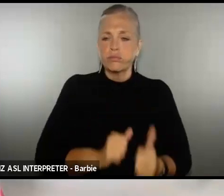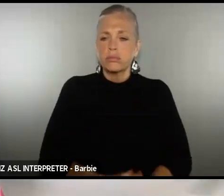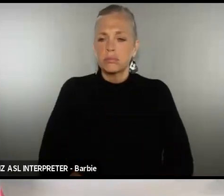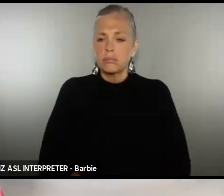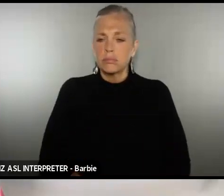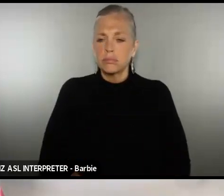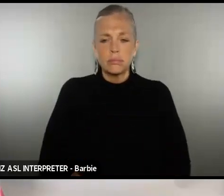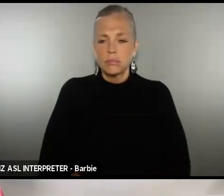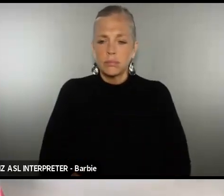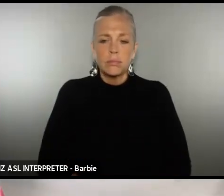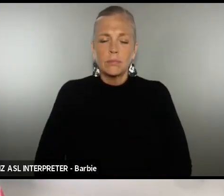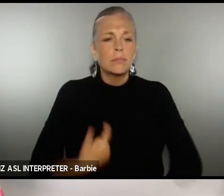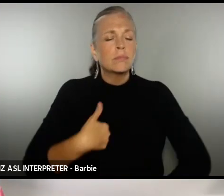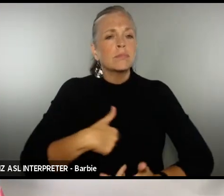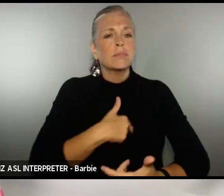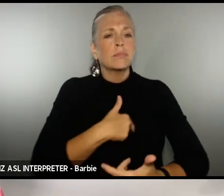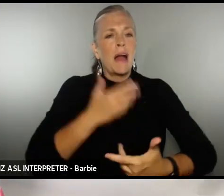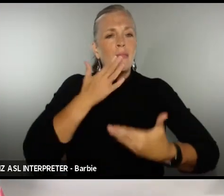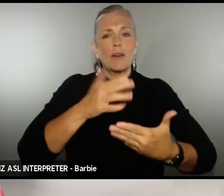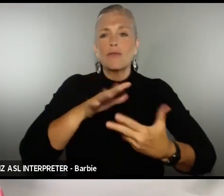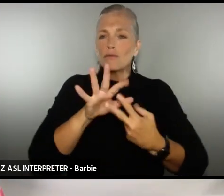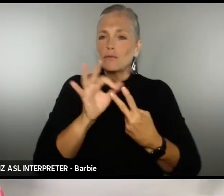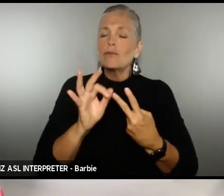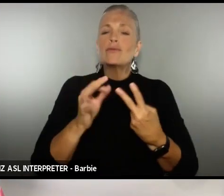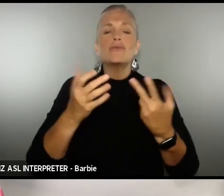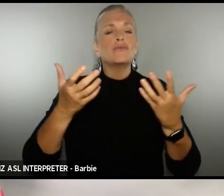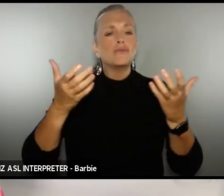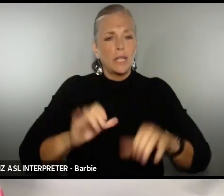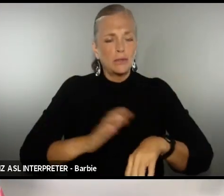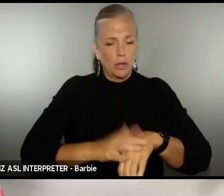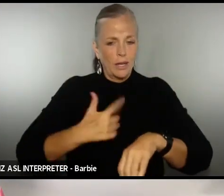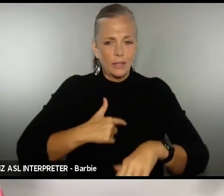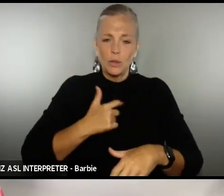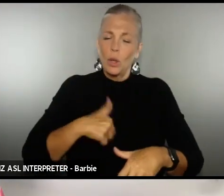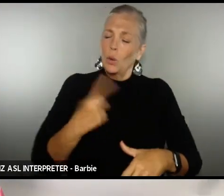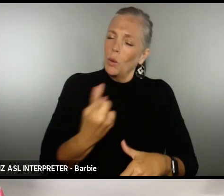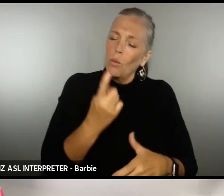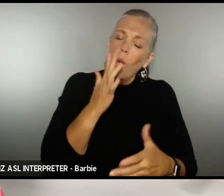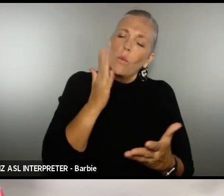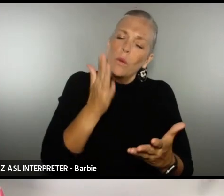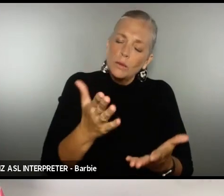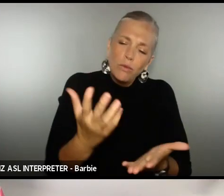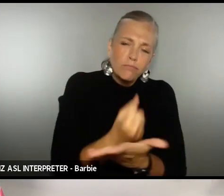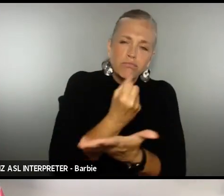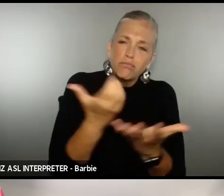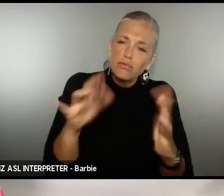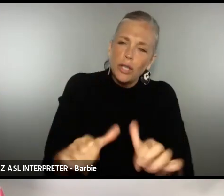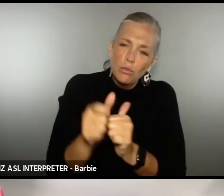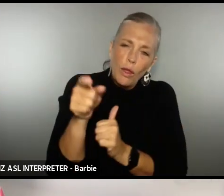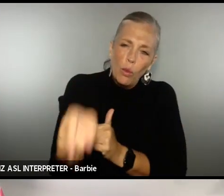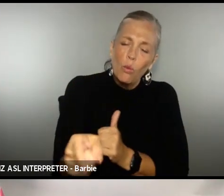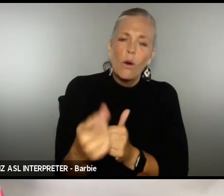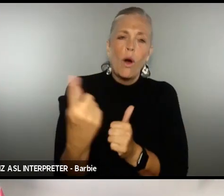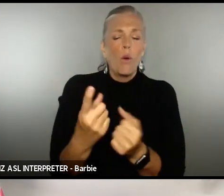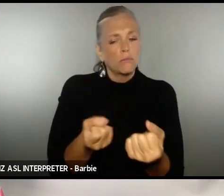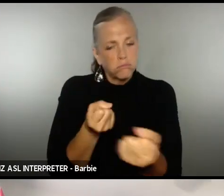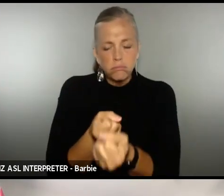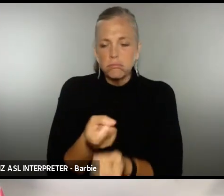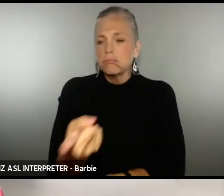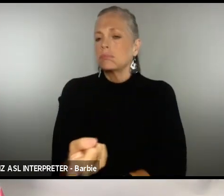Thank you for taking a chance on us. We will always take a chance on you, and we will always be having open